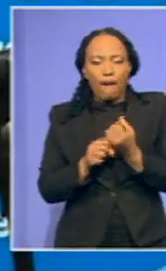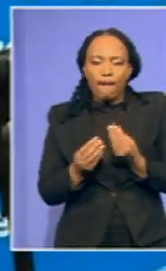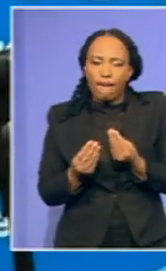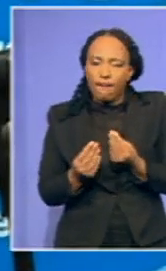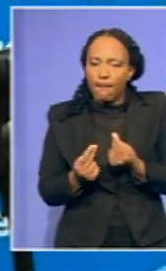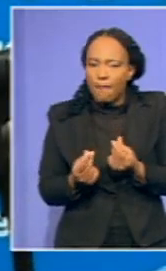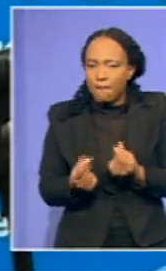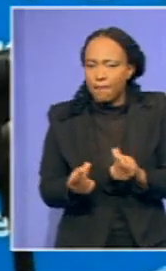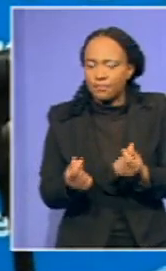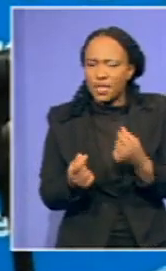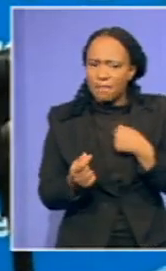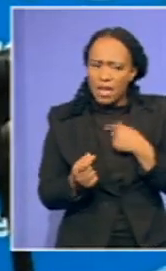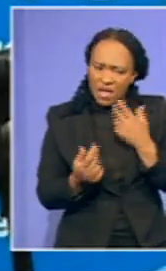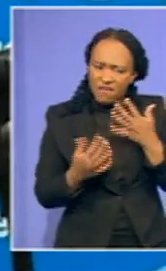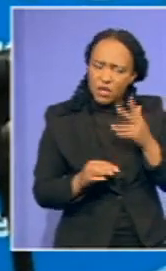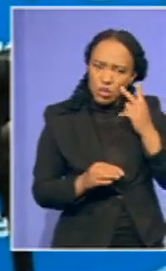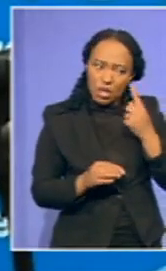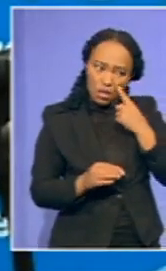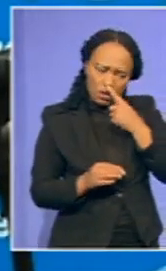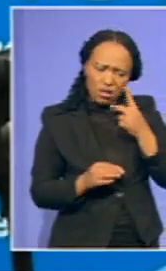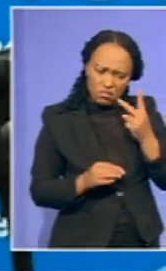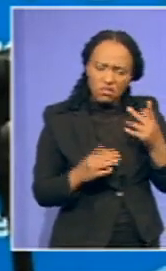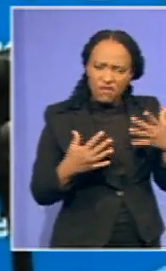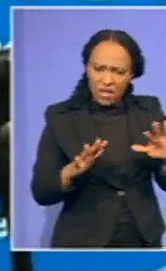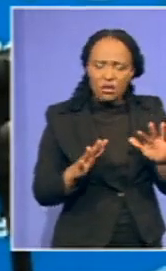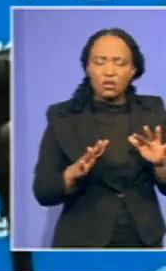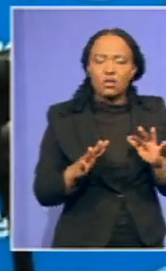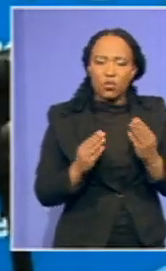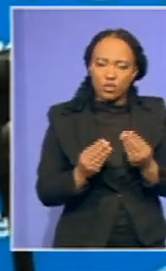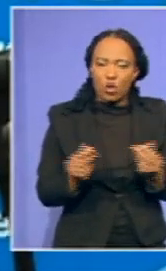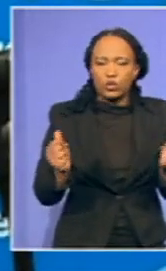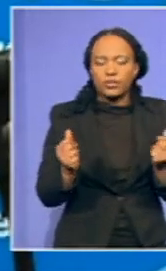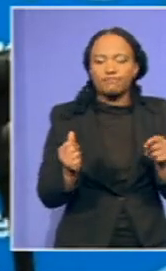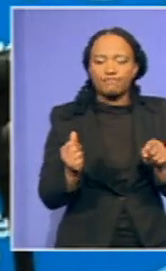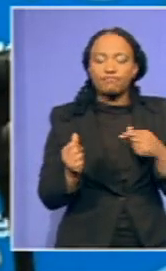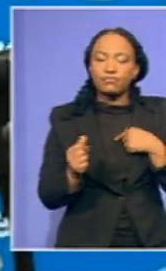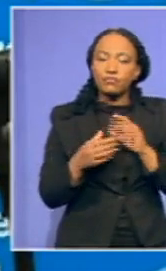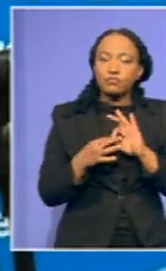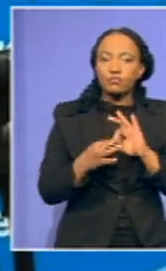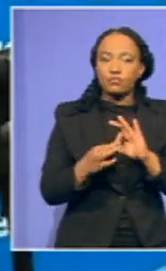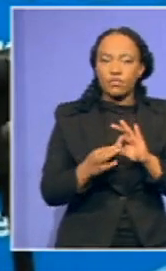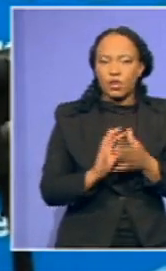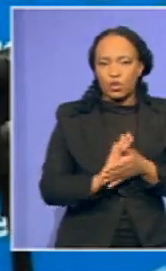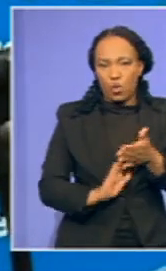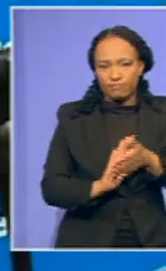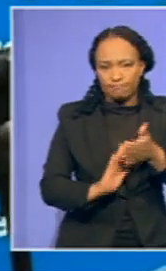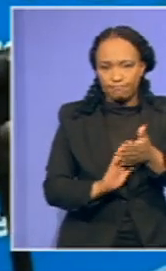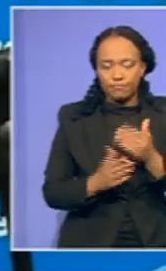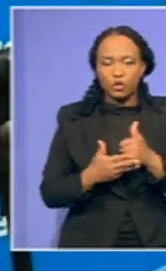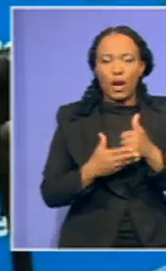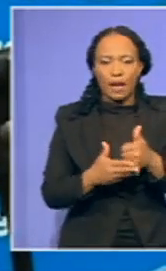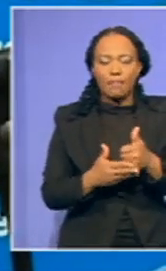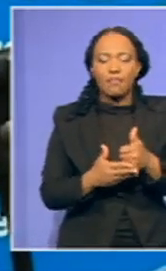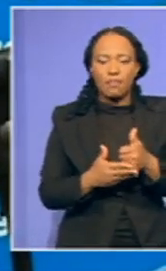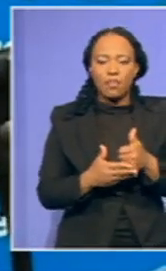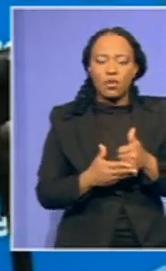eyes the kind of work that has gone into finding solutions for Tongat. So we remain committed to assist eThekwini, and we